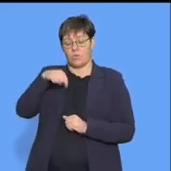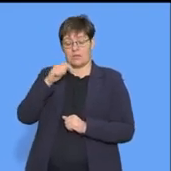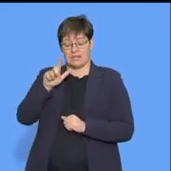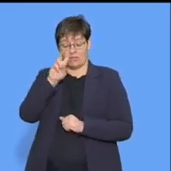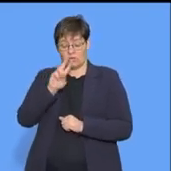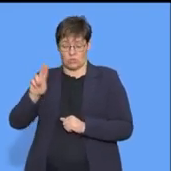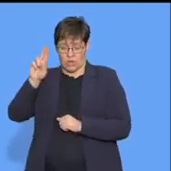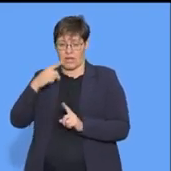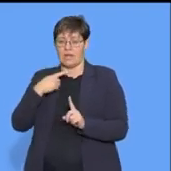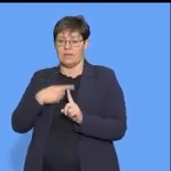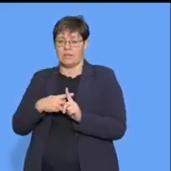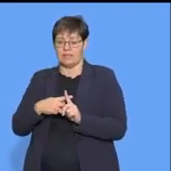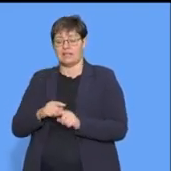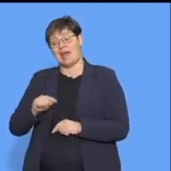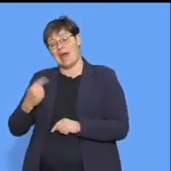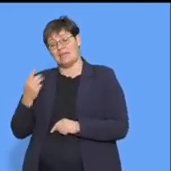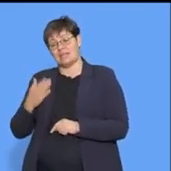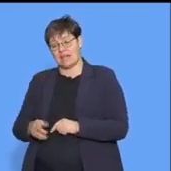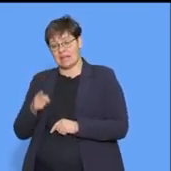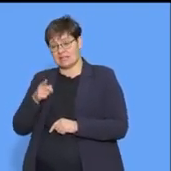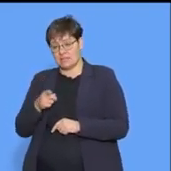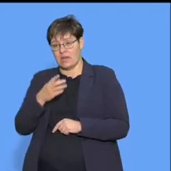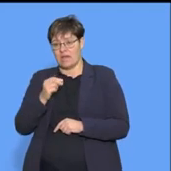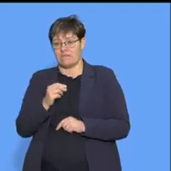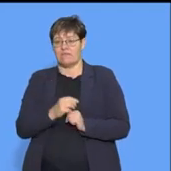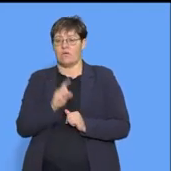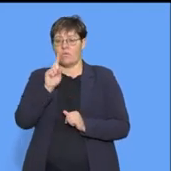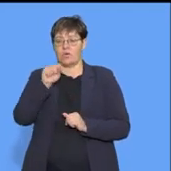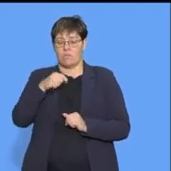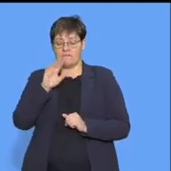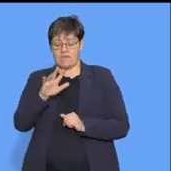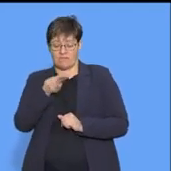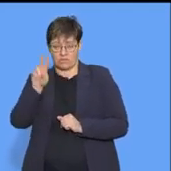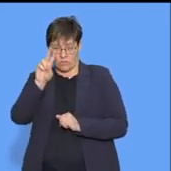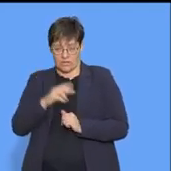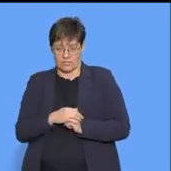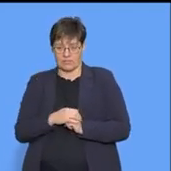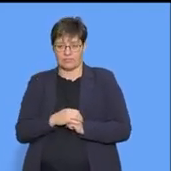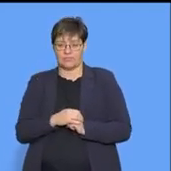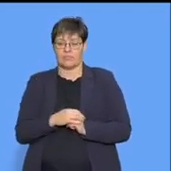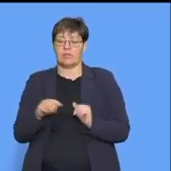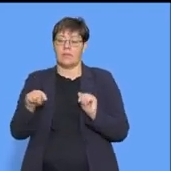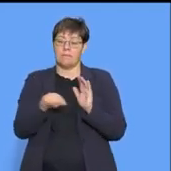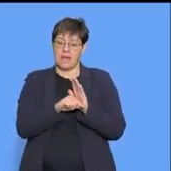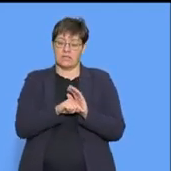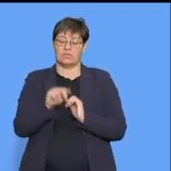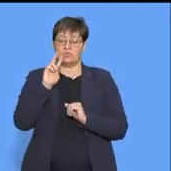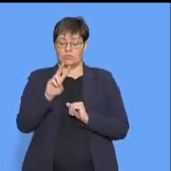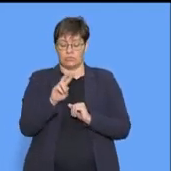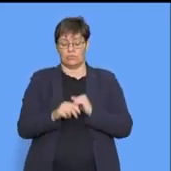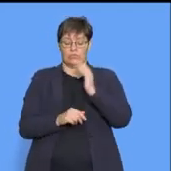squared, 1,7 squared, plus the other side that we have, so it's going to be 1,5